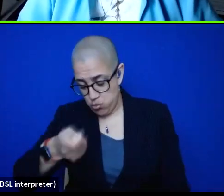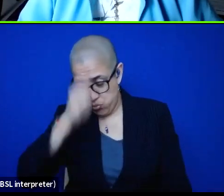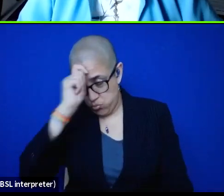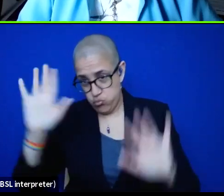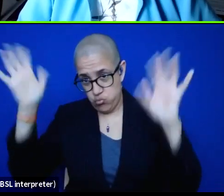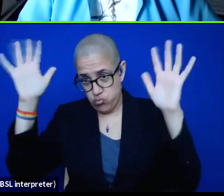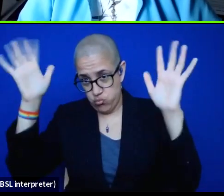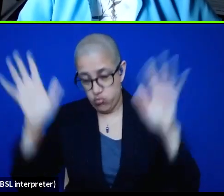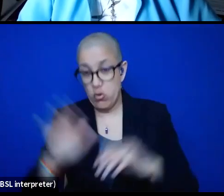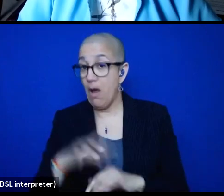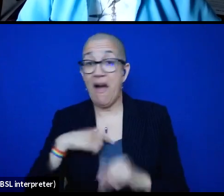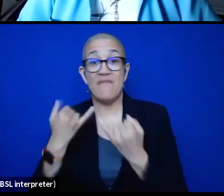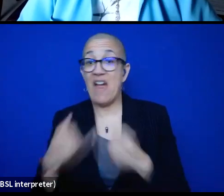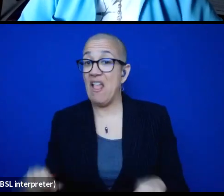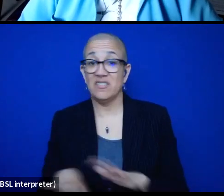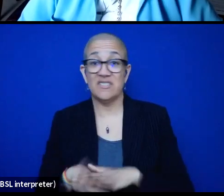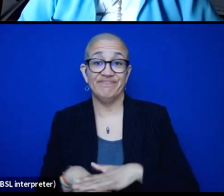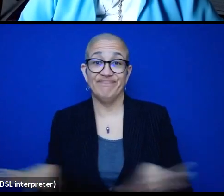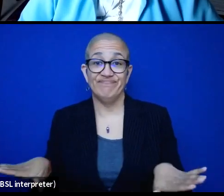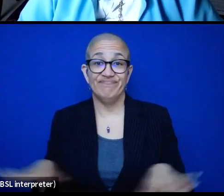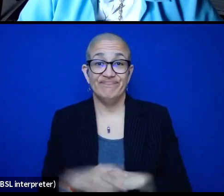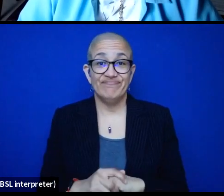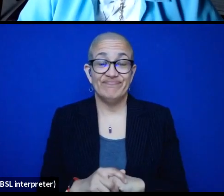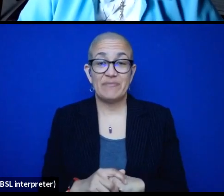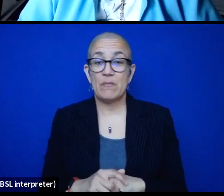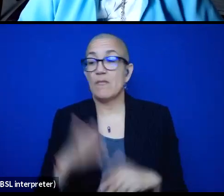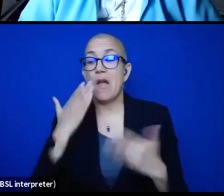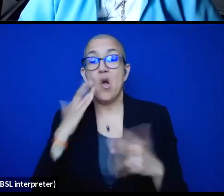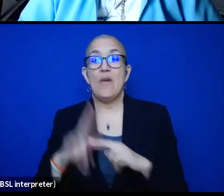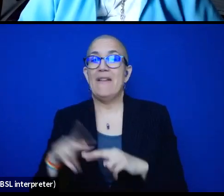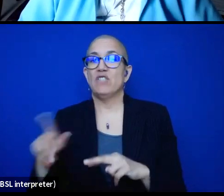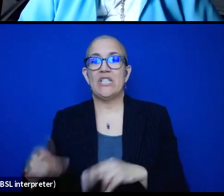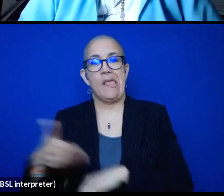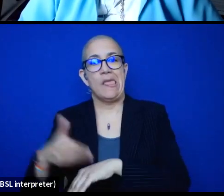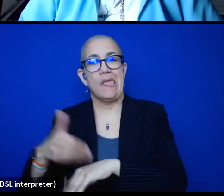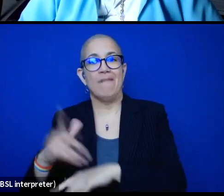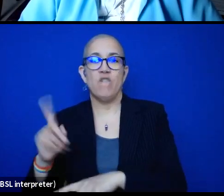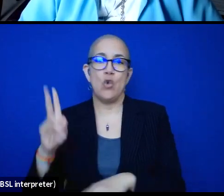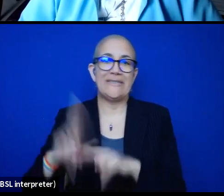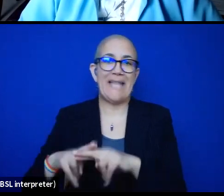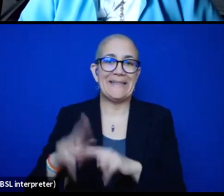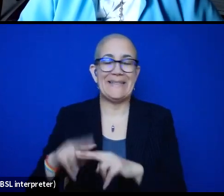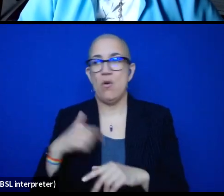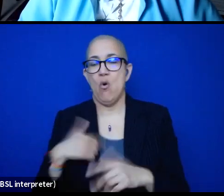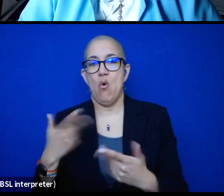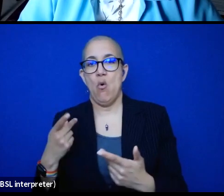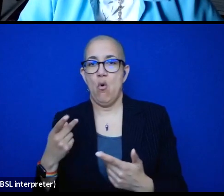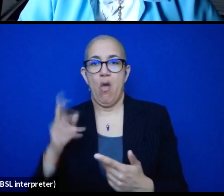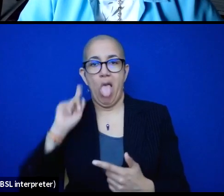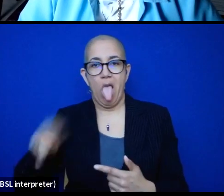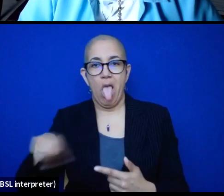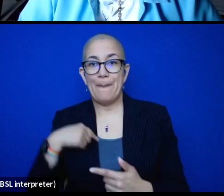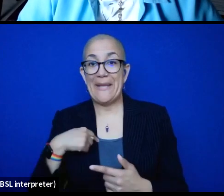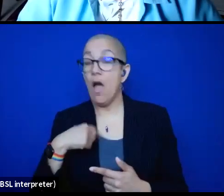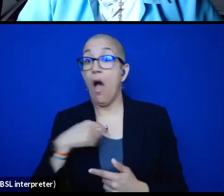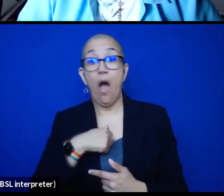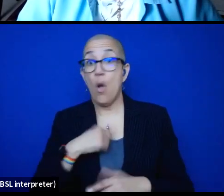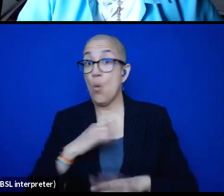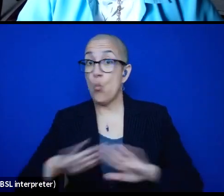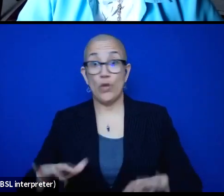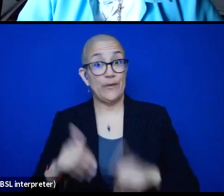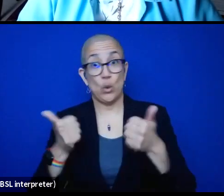I just failed. Whether it was because she was playing up for a daddy or I don't know what, but I was not a good teacher.